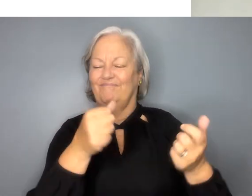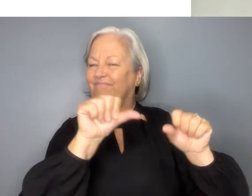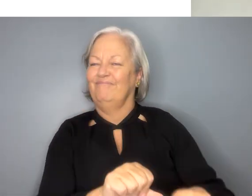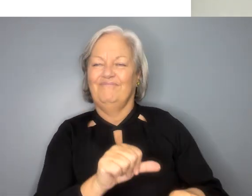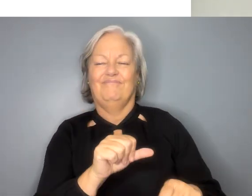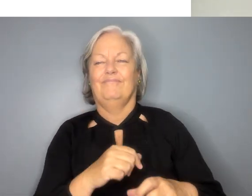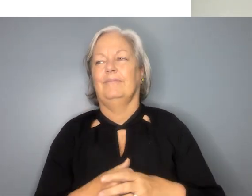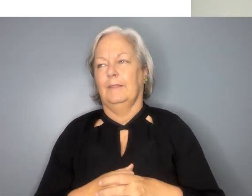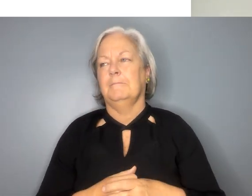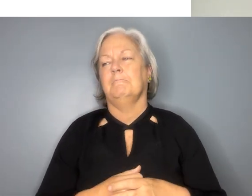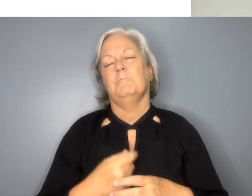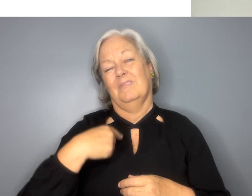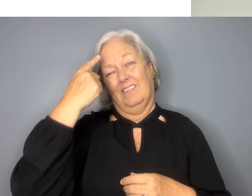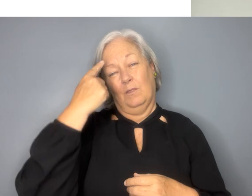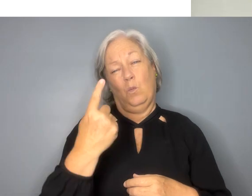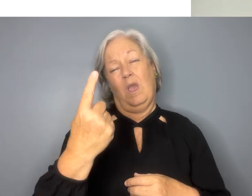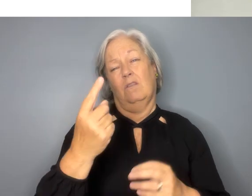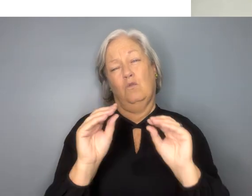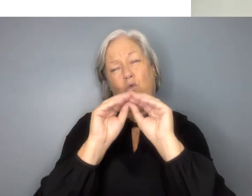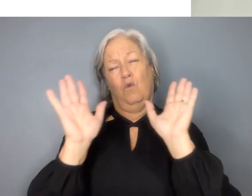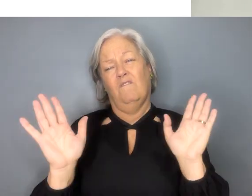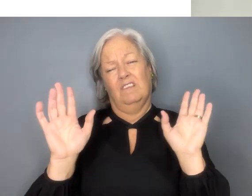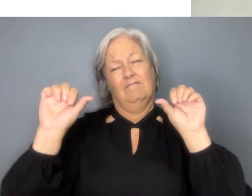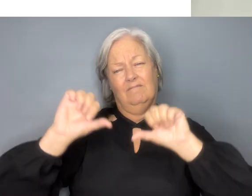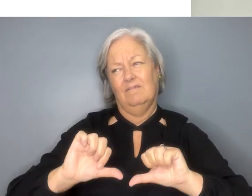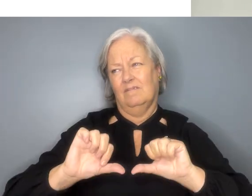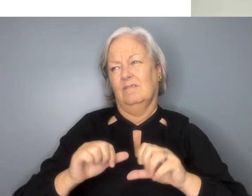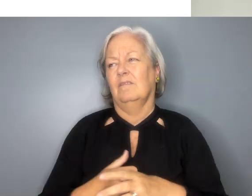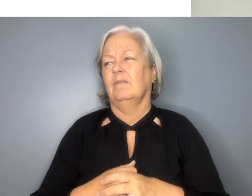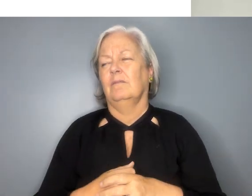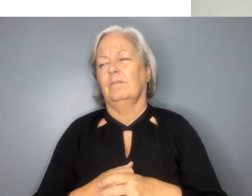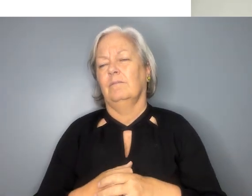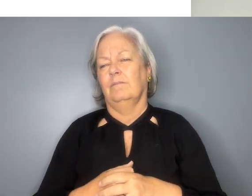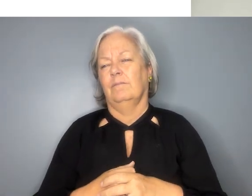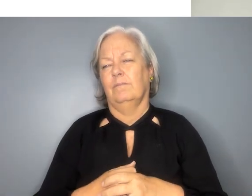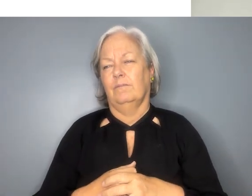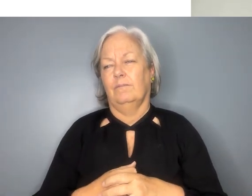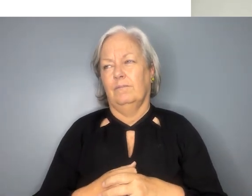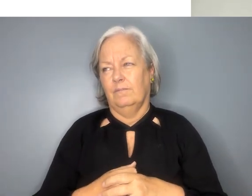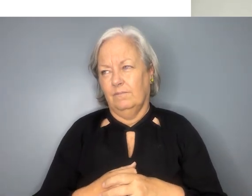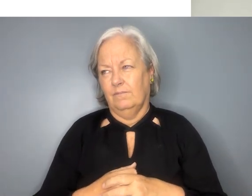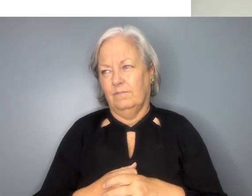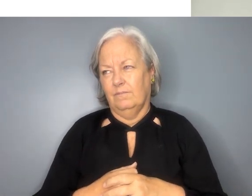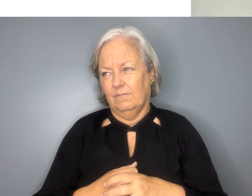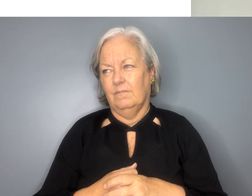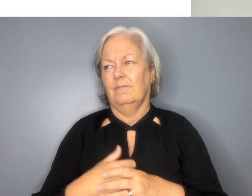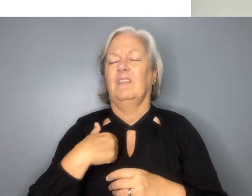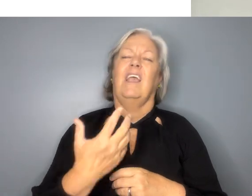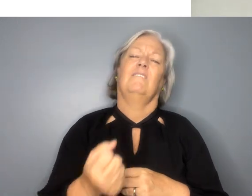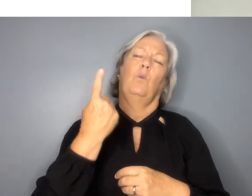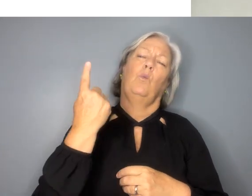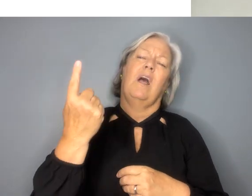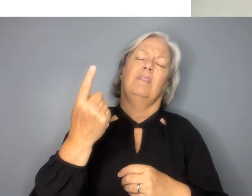Yeah, so I mean, the first and most obvious thing that doesn't work is tokenization, and just saying